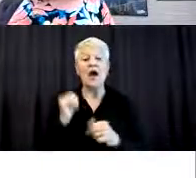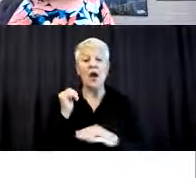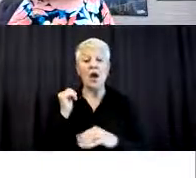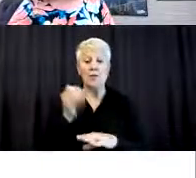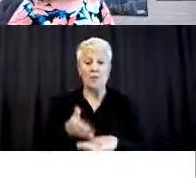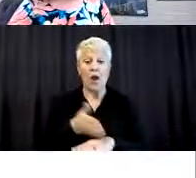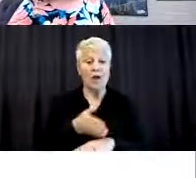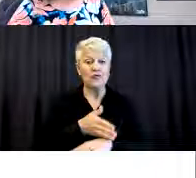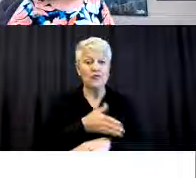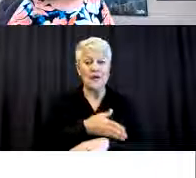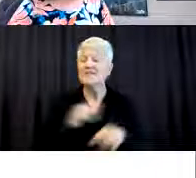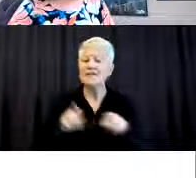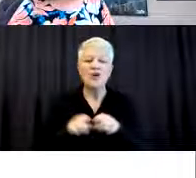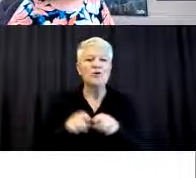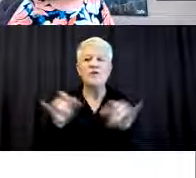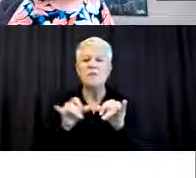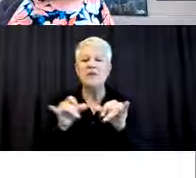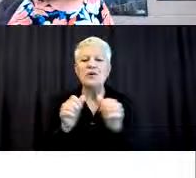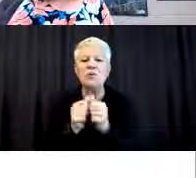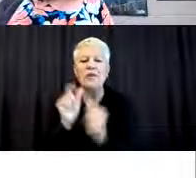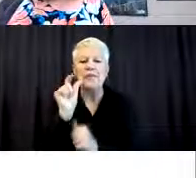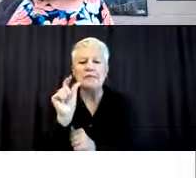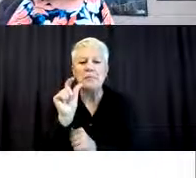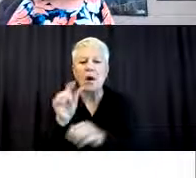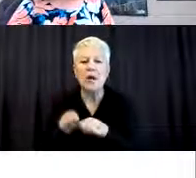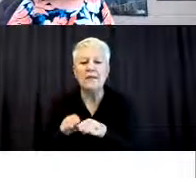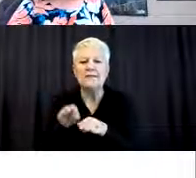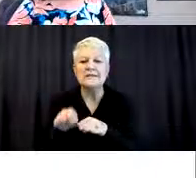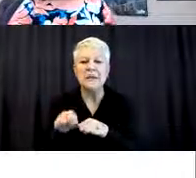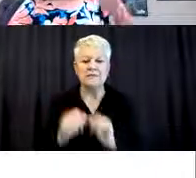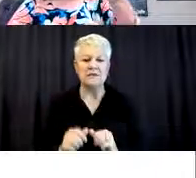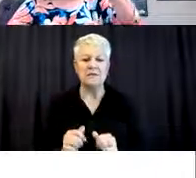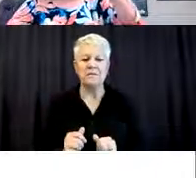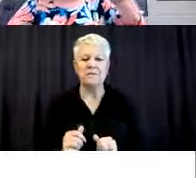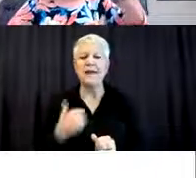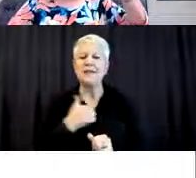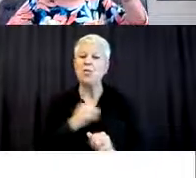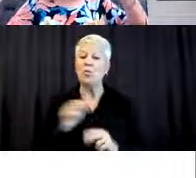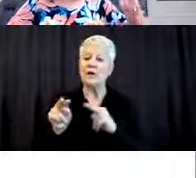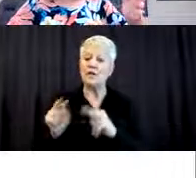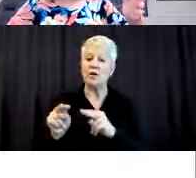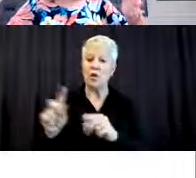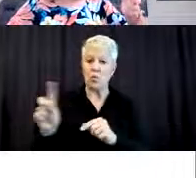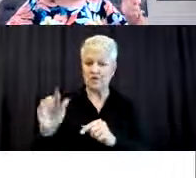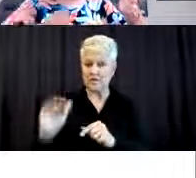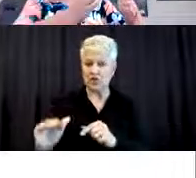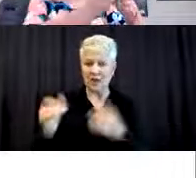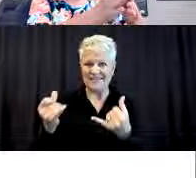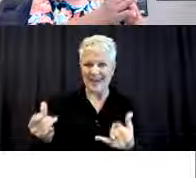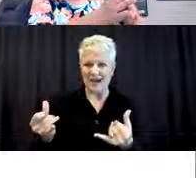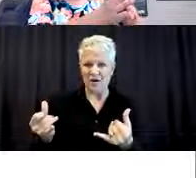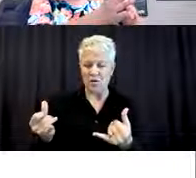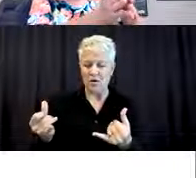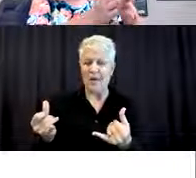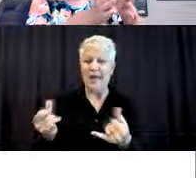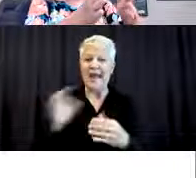also is often measured in small steps. So we look at where a child is now, and